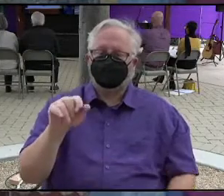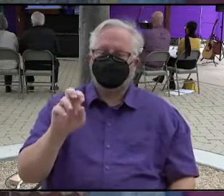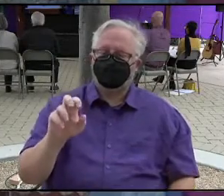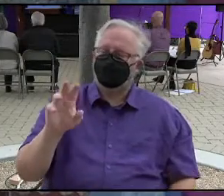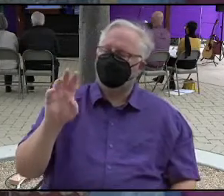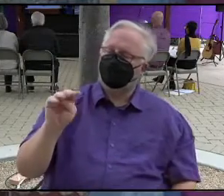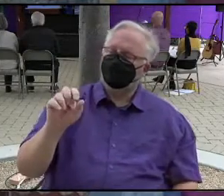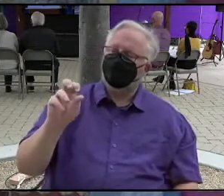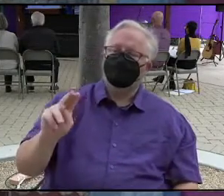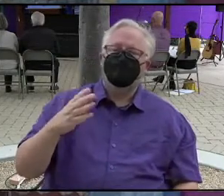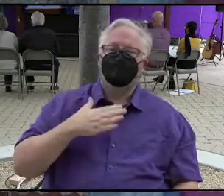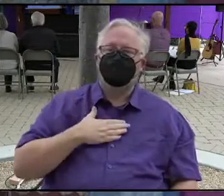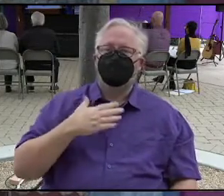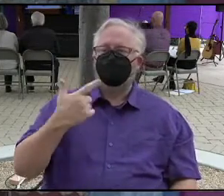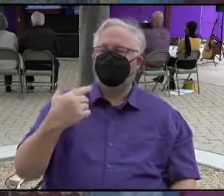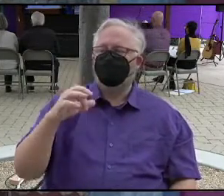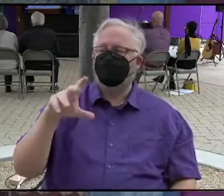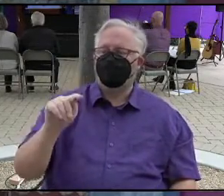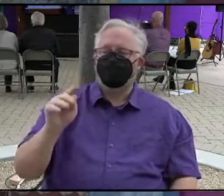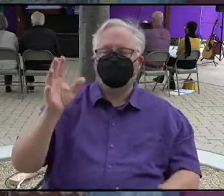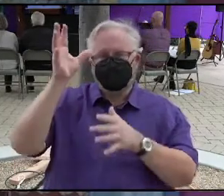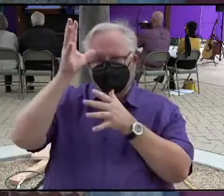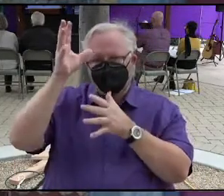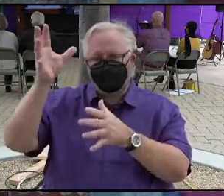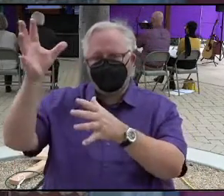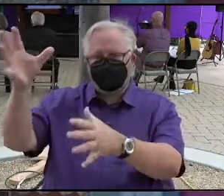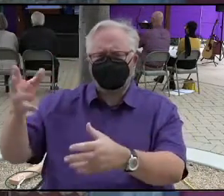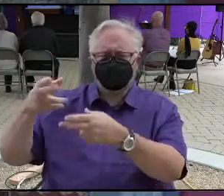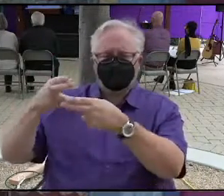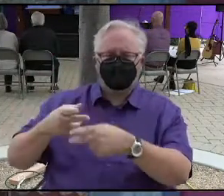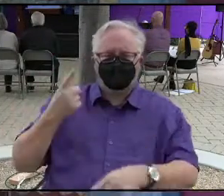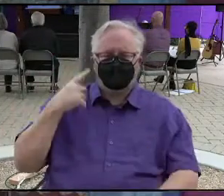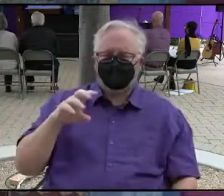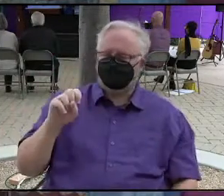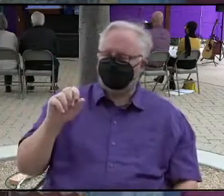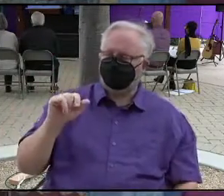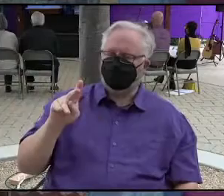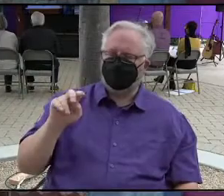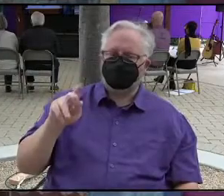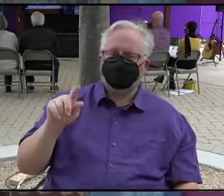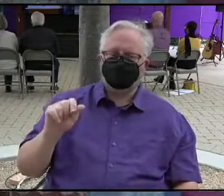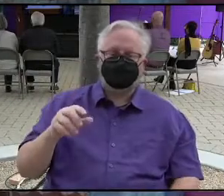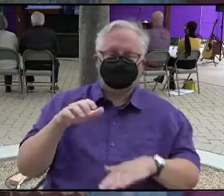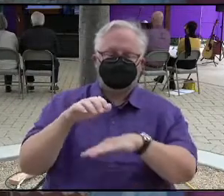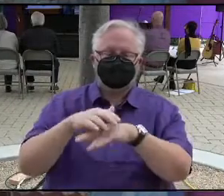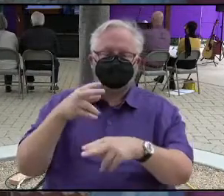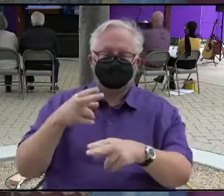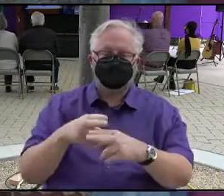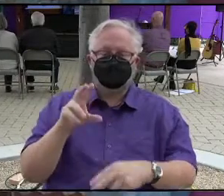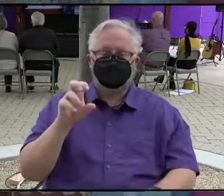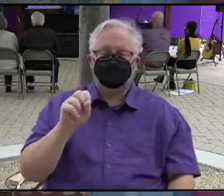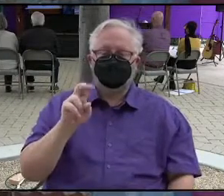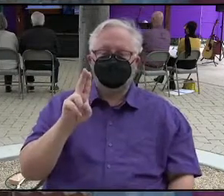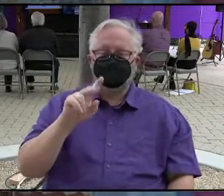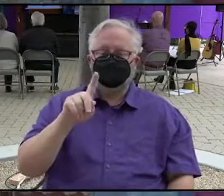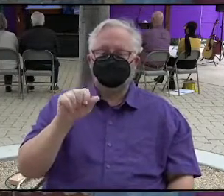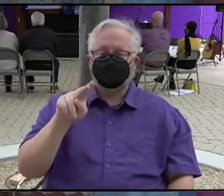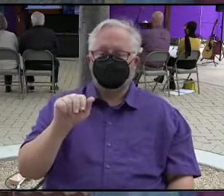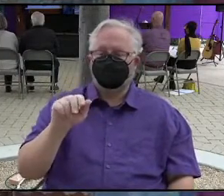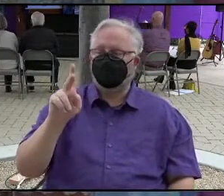my great-grandparents. I was named for Sanna-Kaisa, whose English name is Susanna